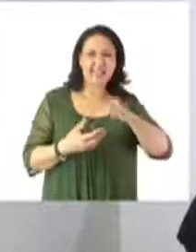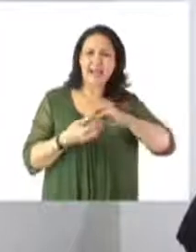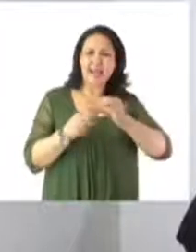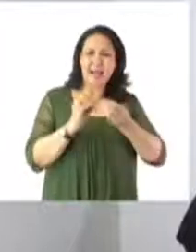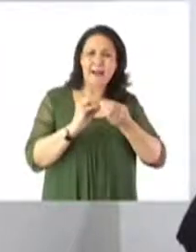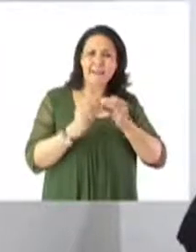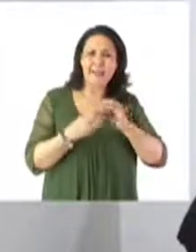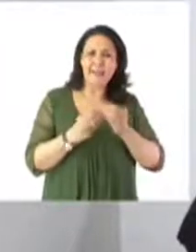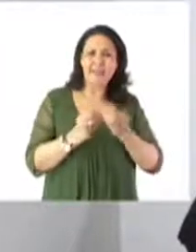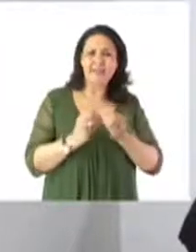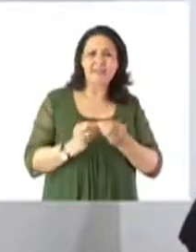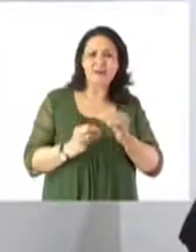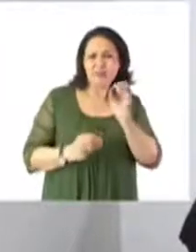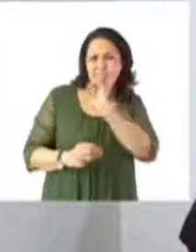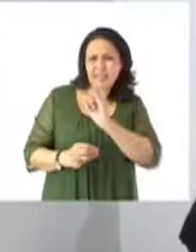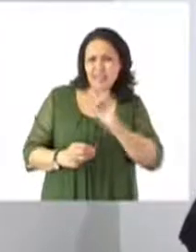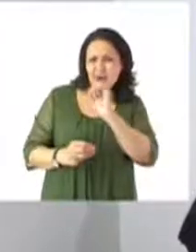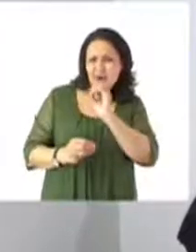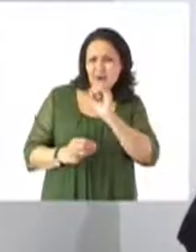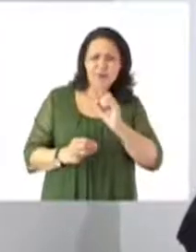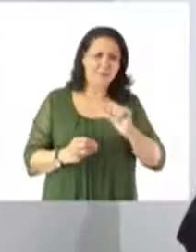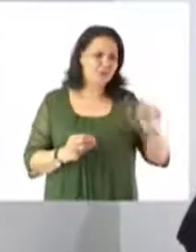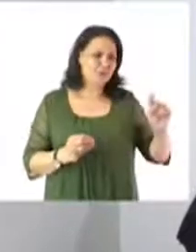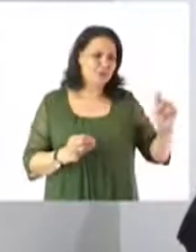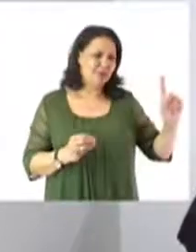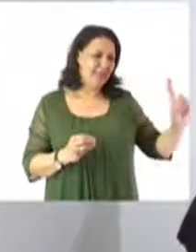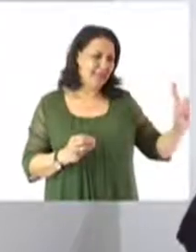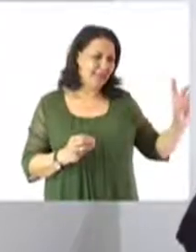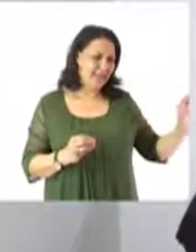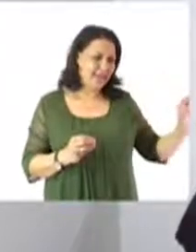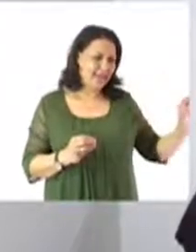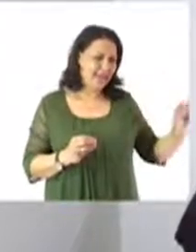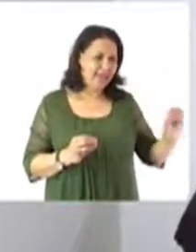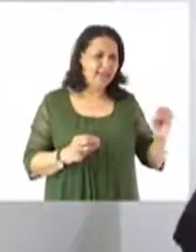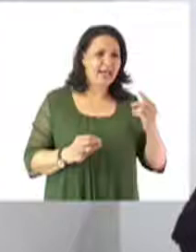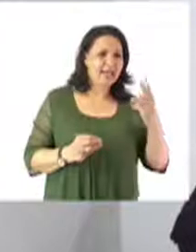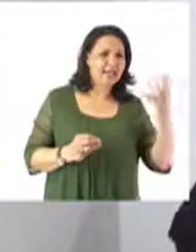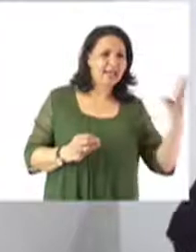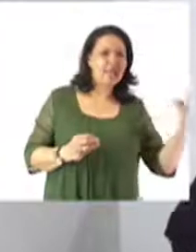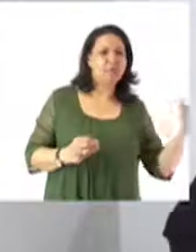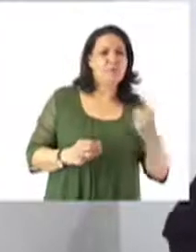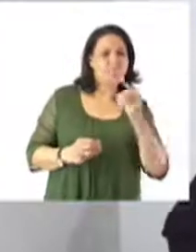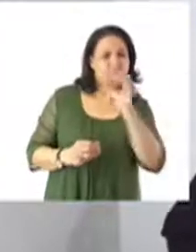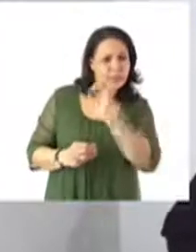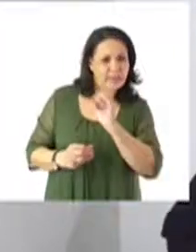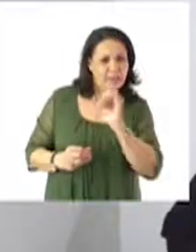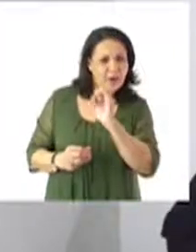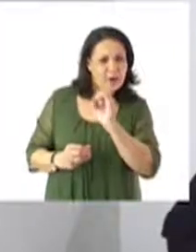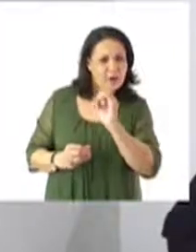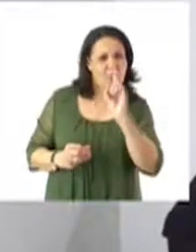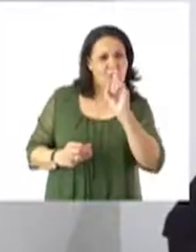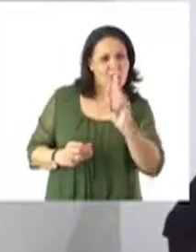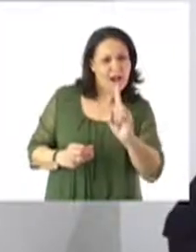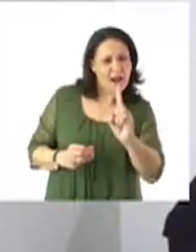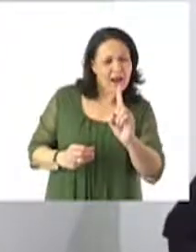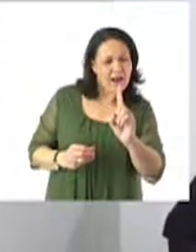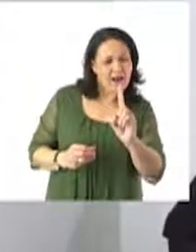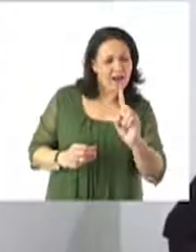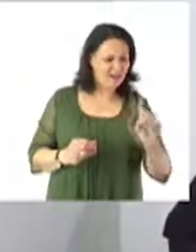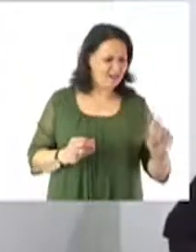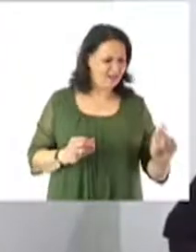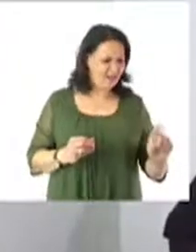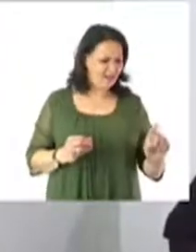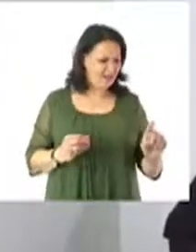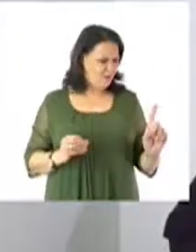0 up to number 10. Can we count? 0, 1. Now which number